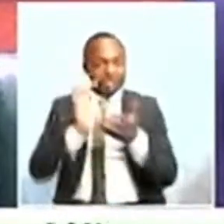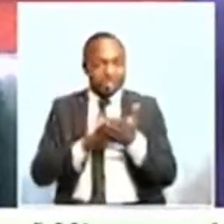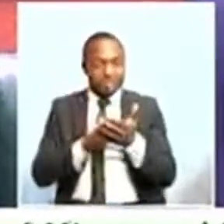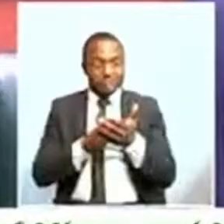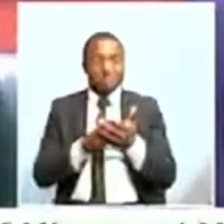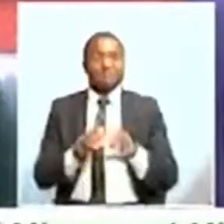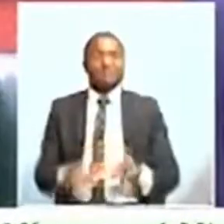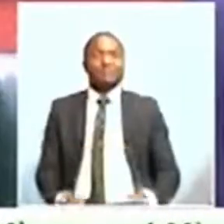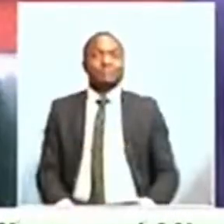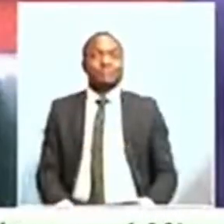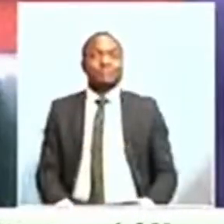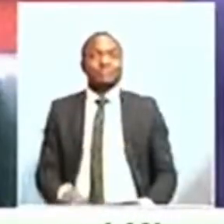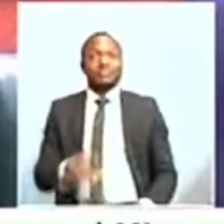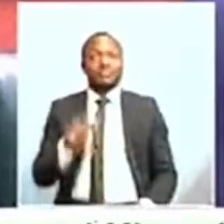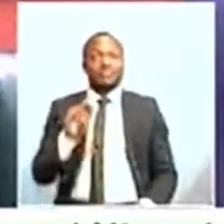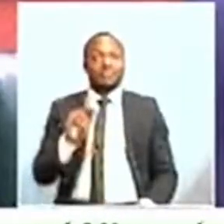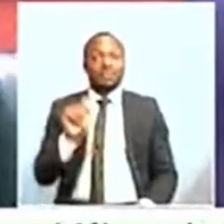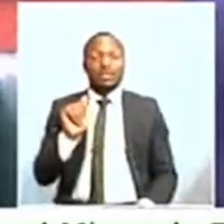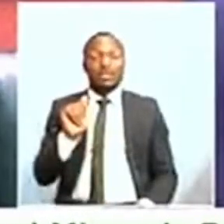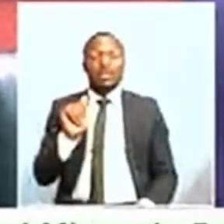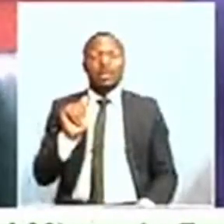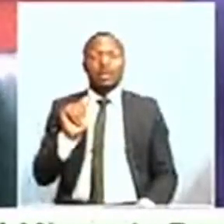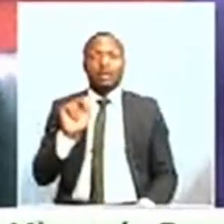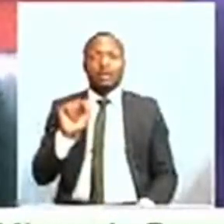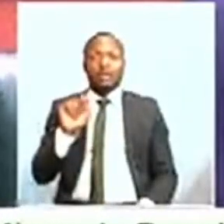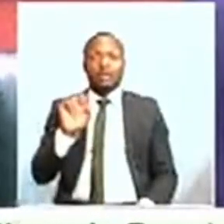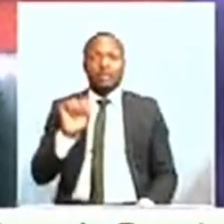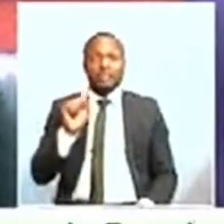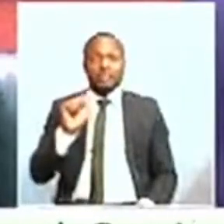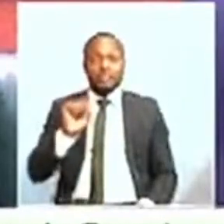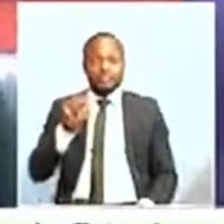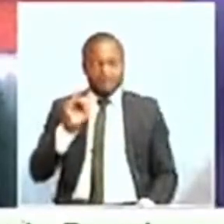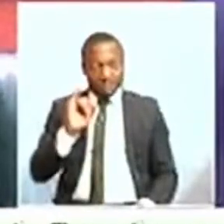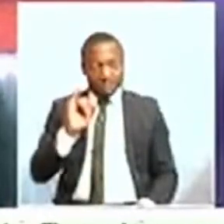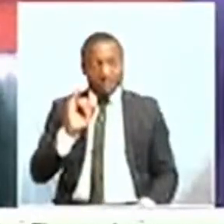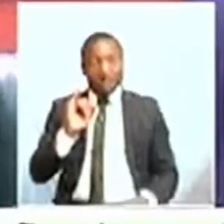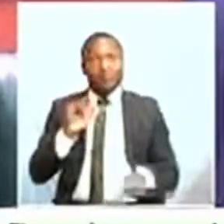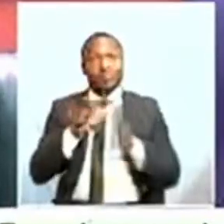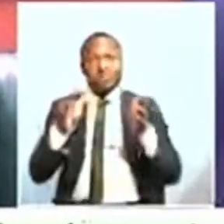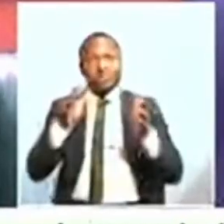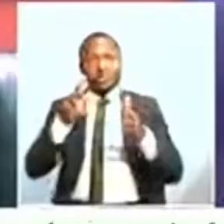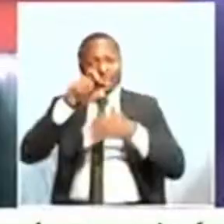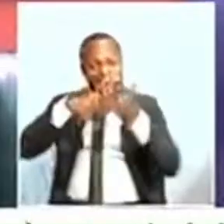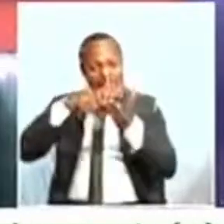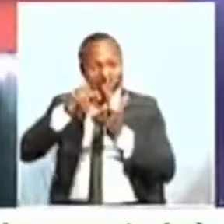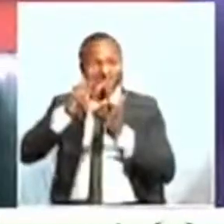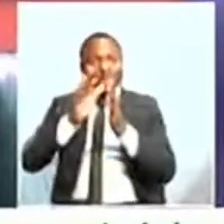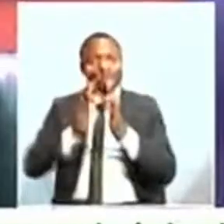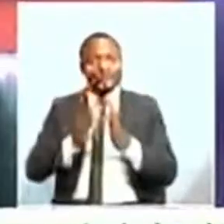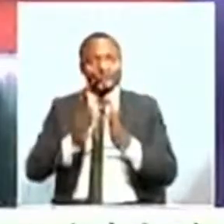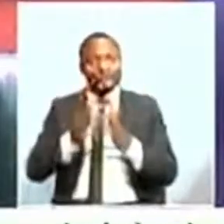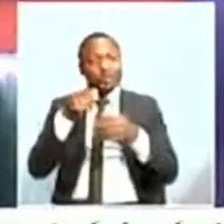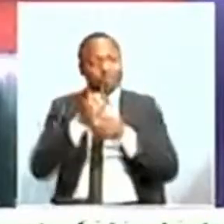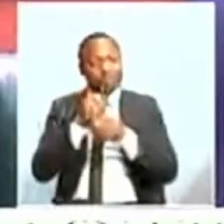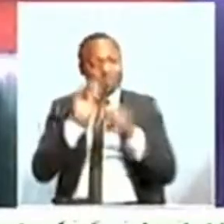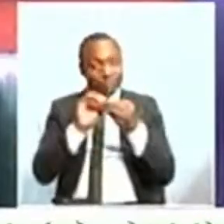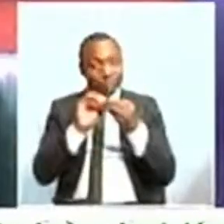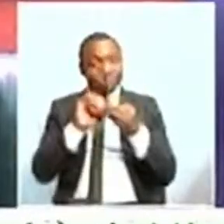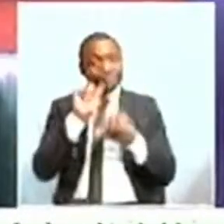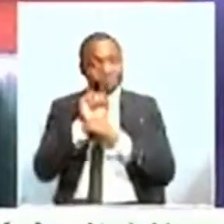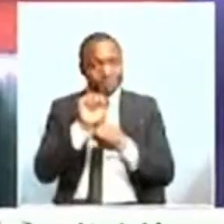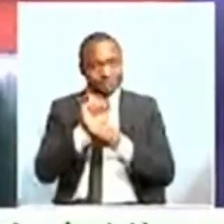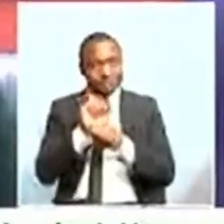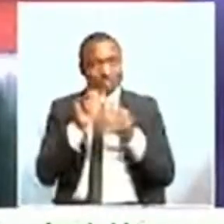matter of fact, Kansashi is the largest taxpayer now in terms of, the mining space. And they are creating more jobs. They are